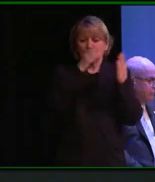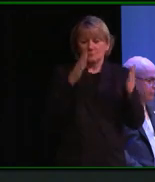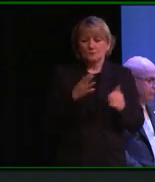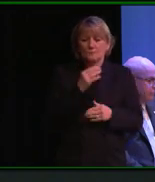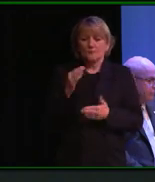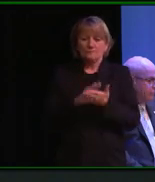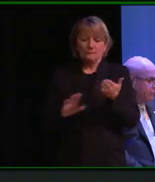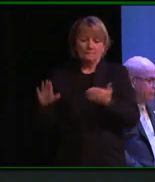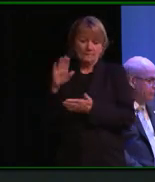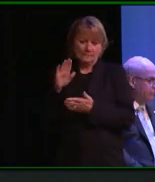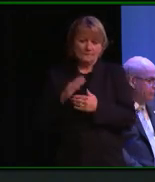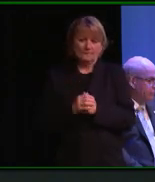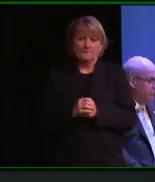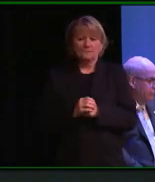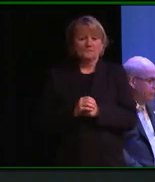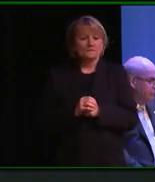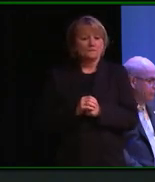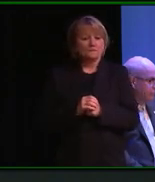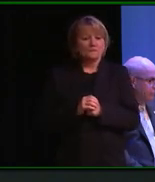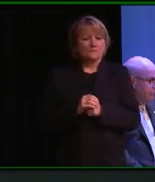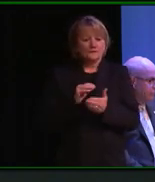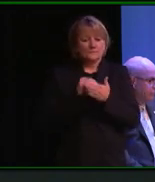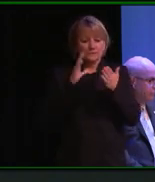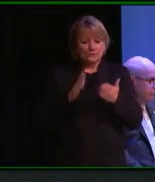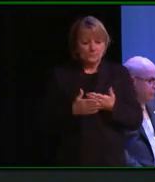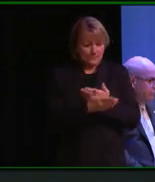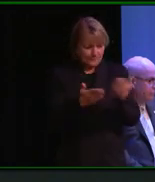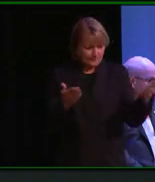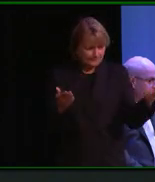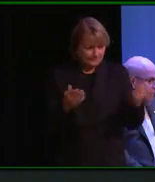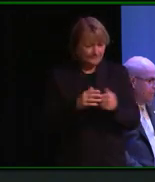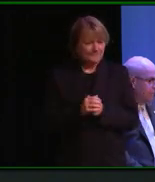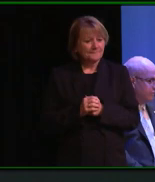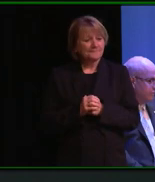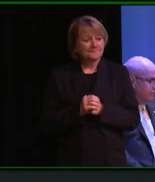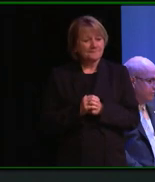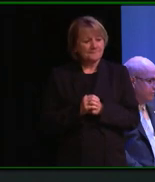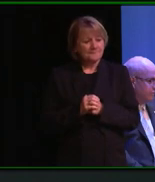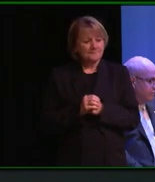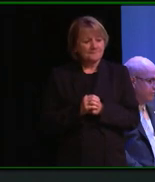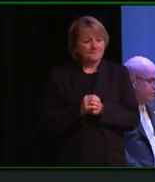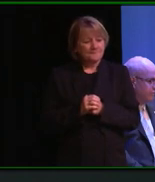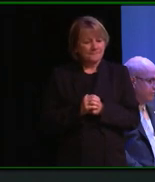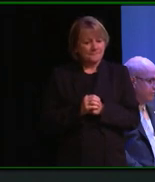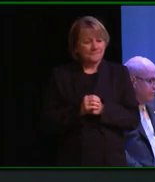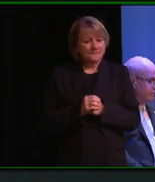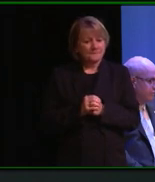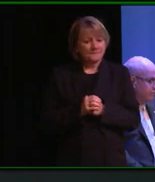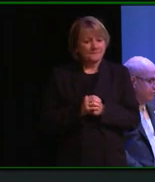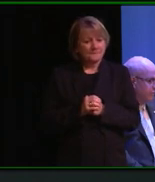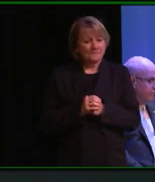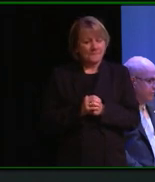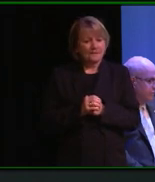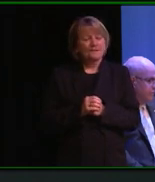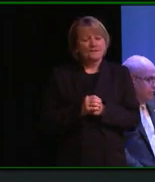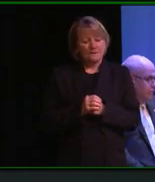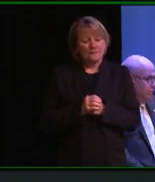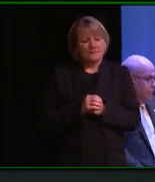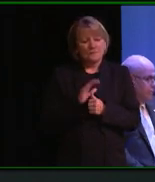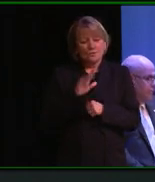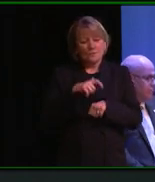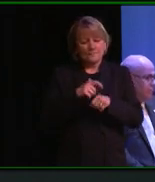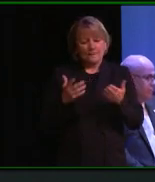college. To our students, let your time here at Bristol remind you of